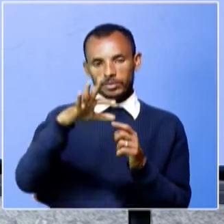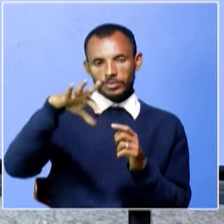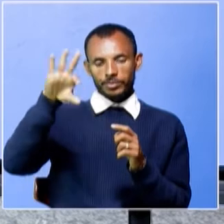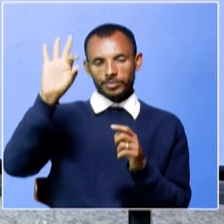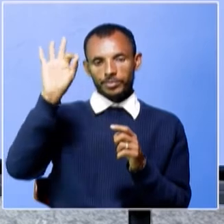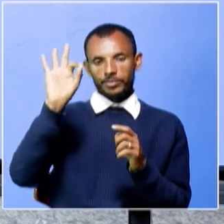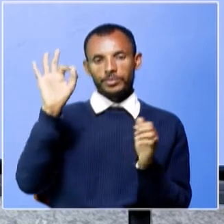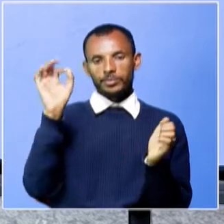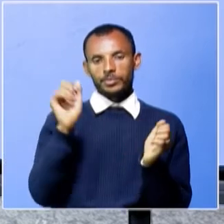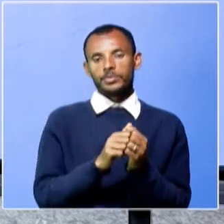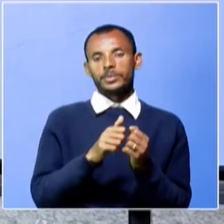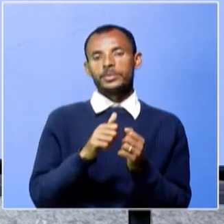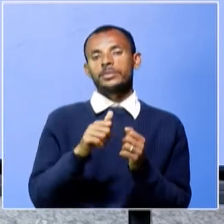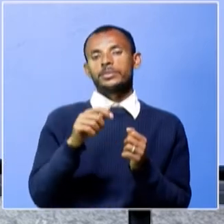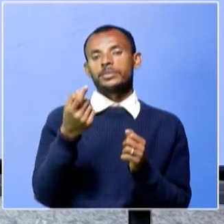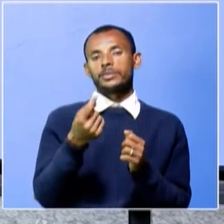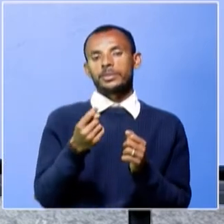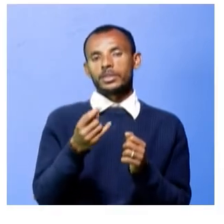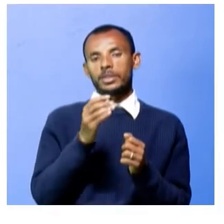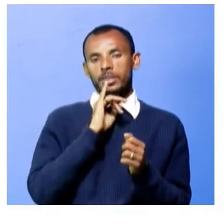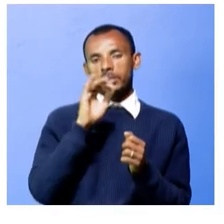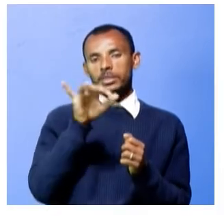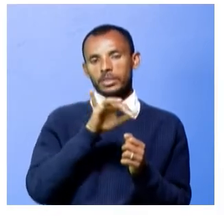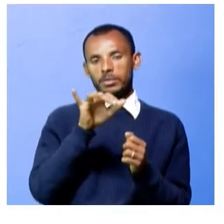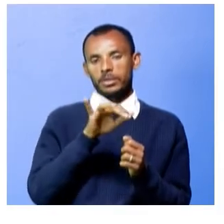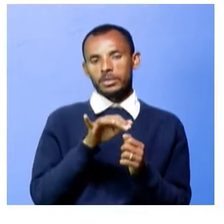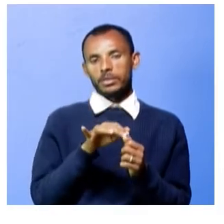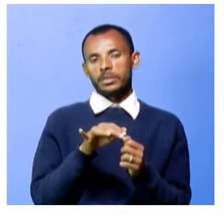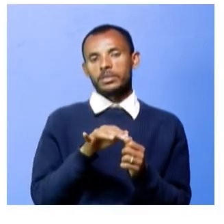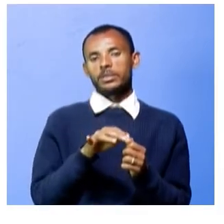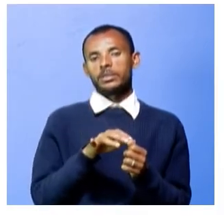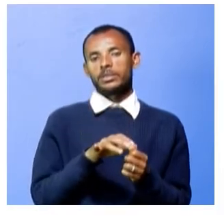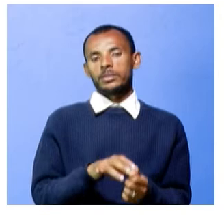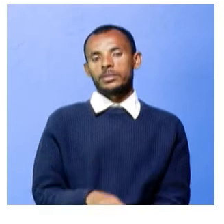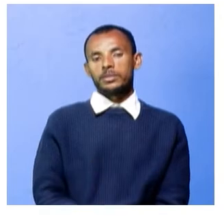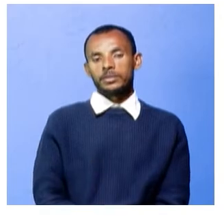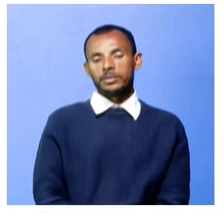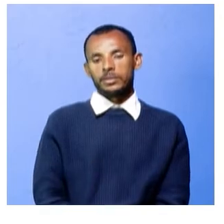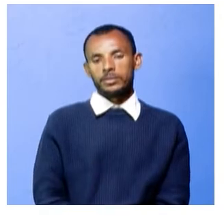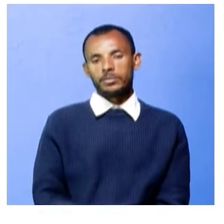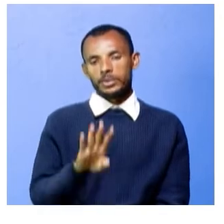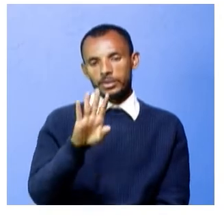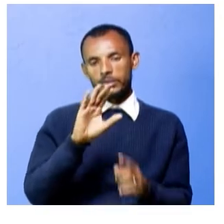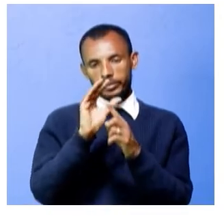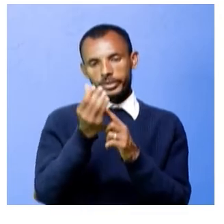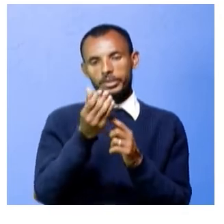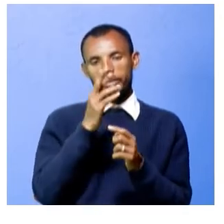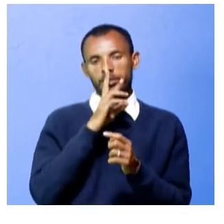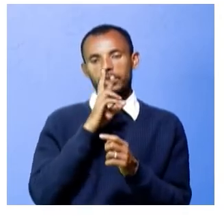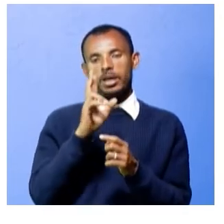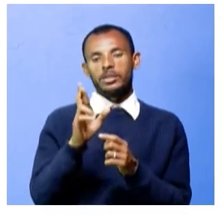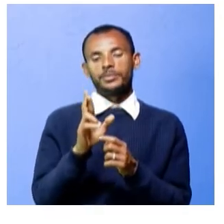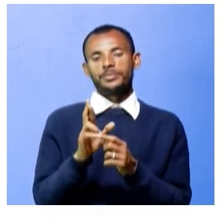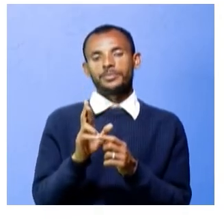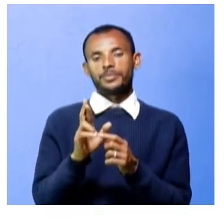getting Bose tail is only this situation. So in B, the events are,